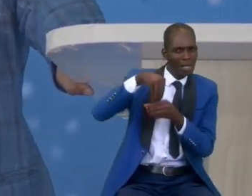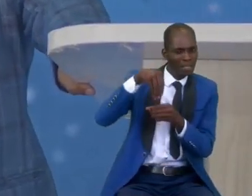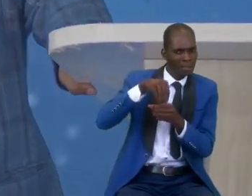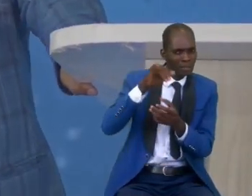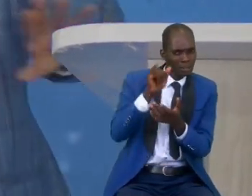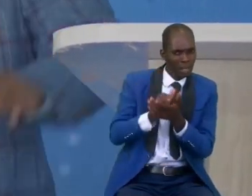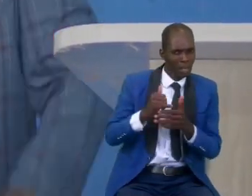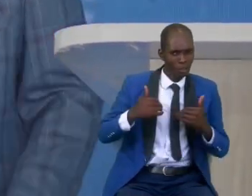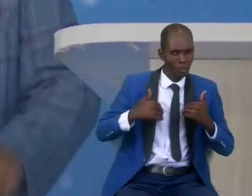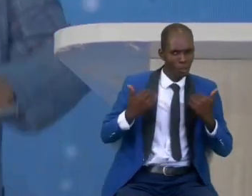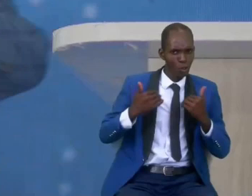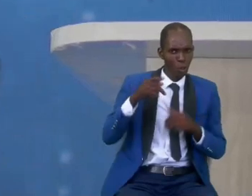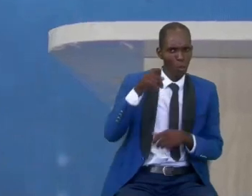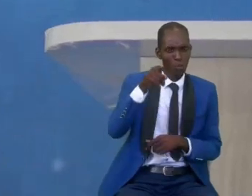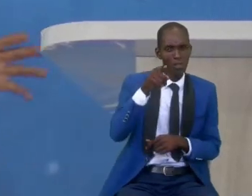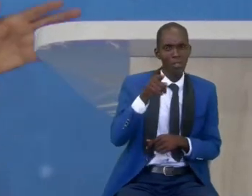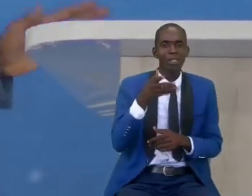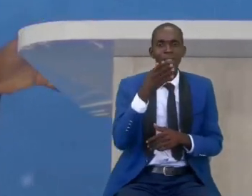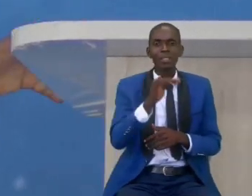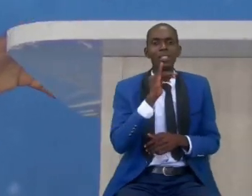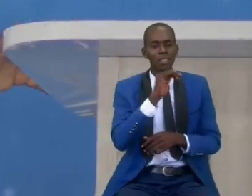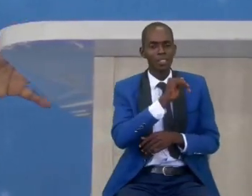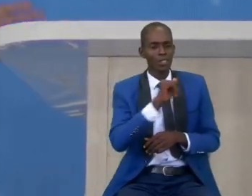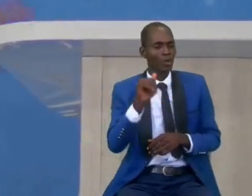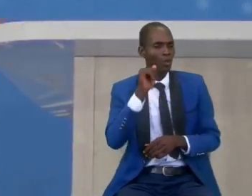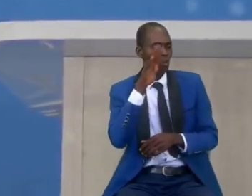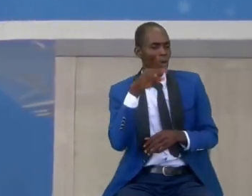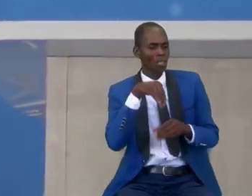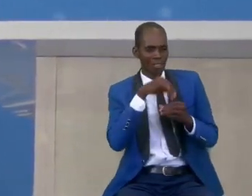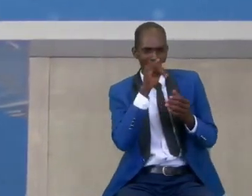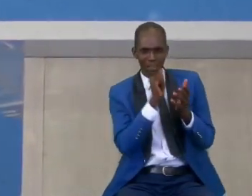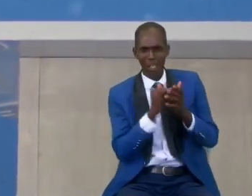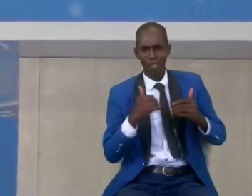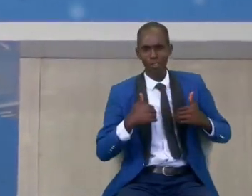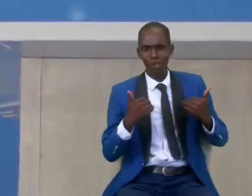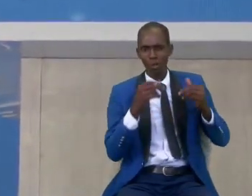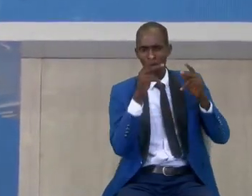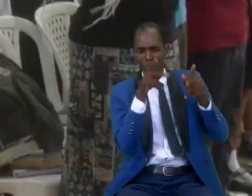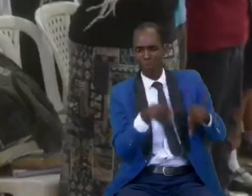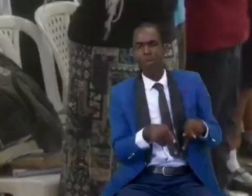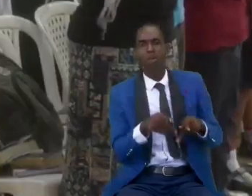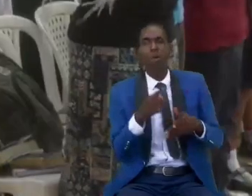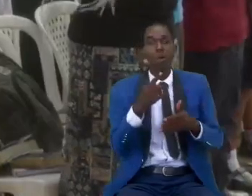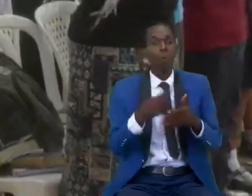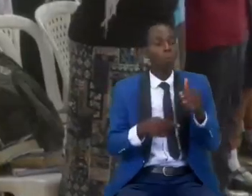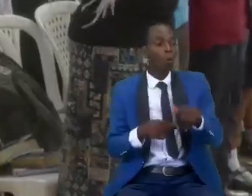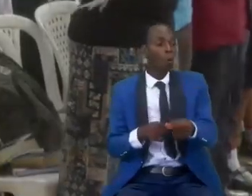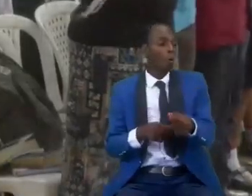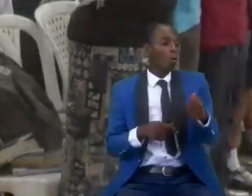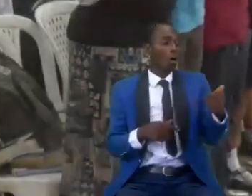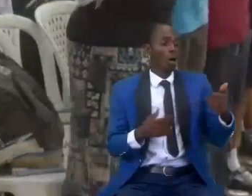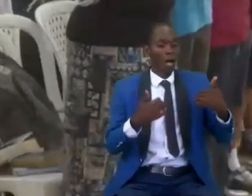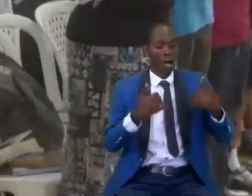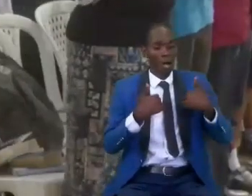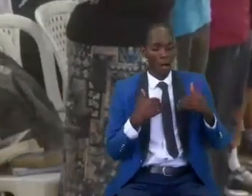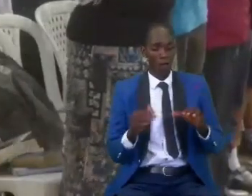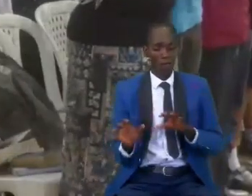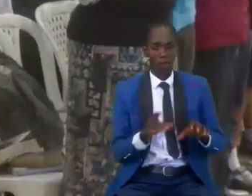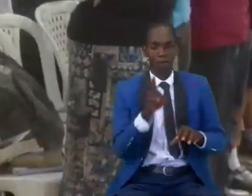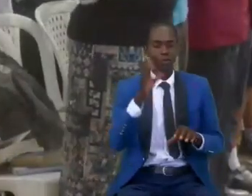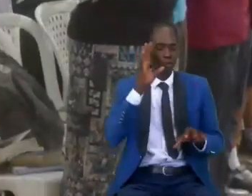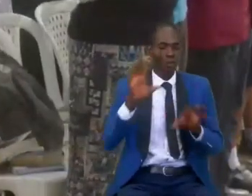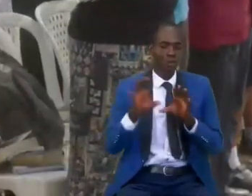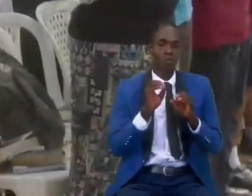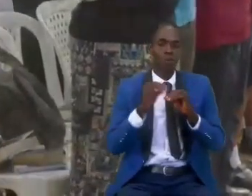that young person. What others have done, you will do and go beyond. Whatever others